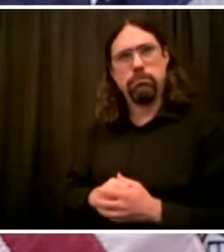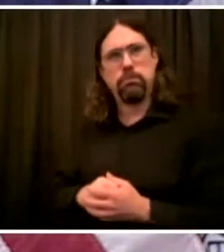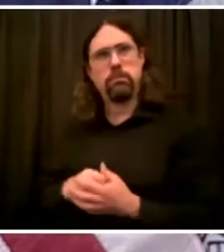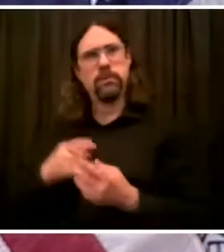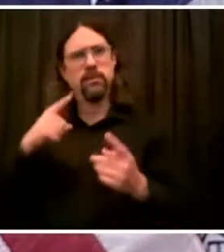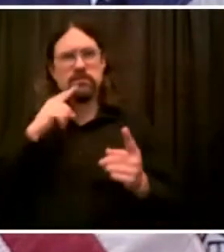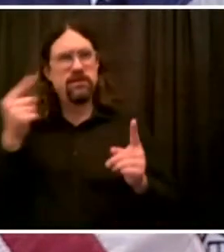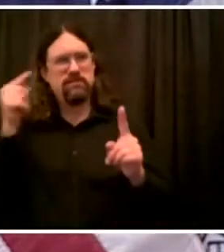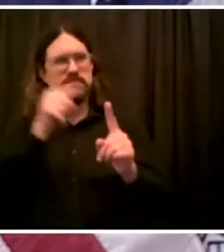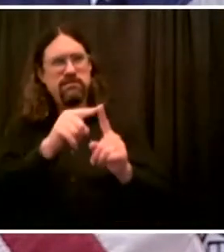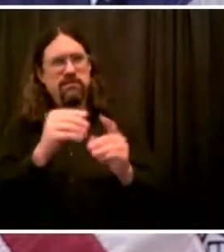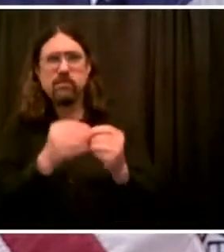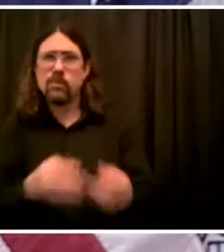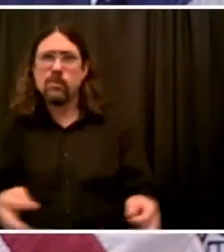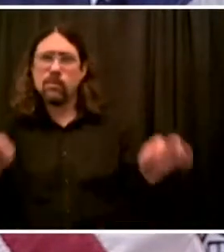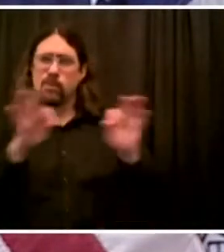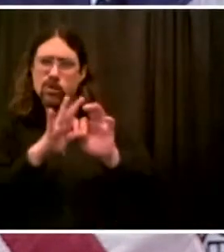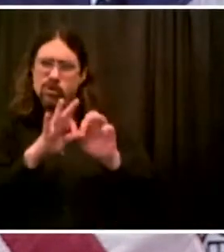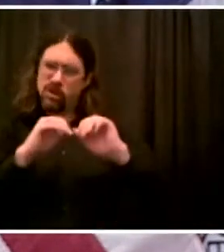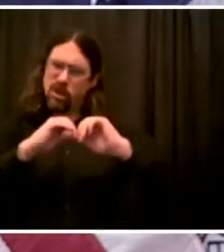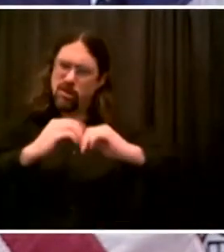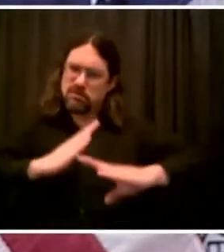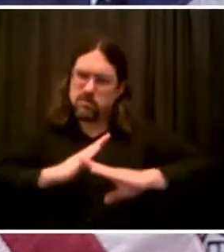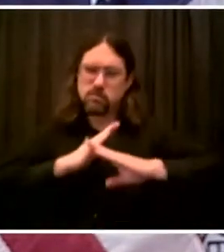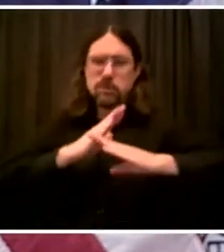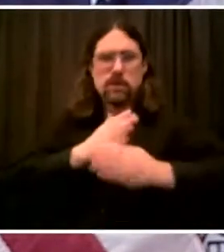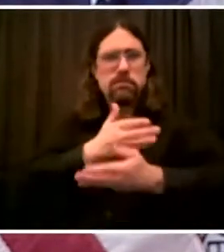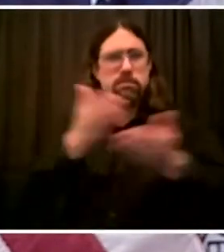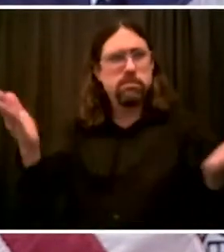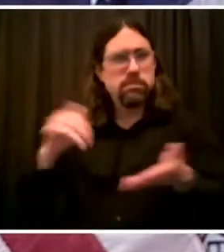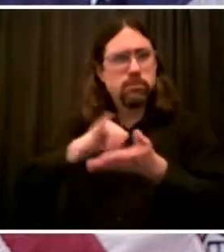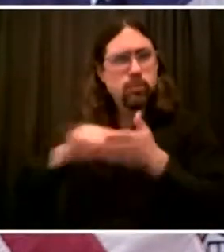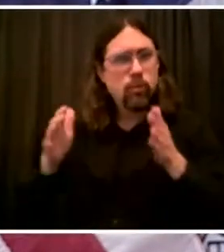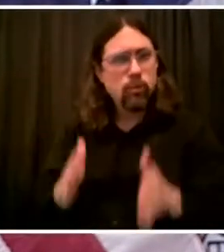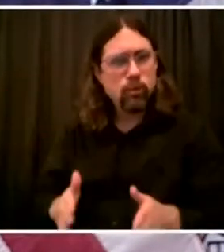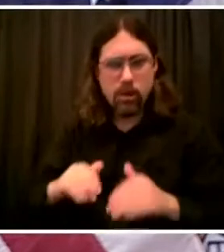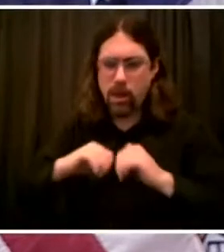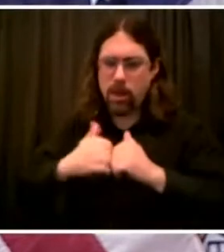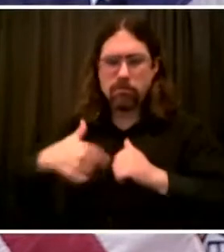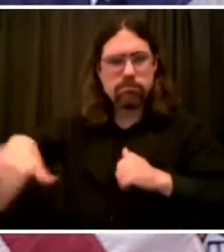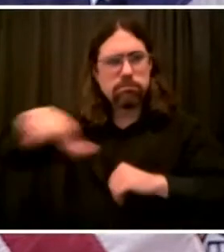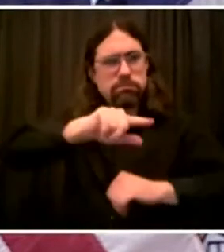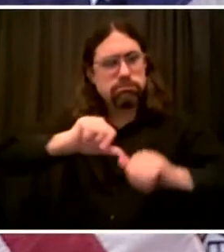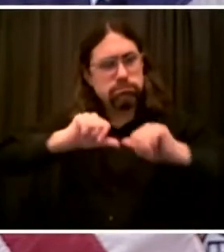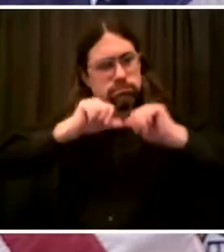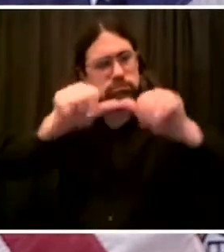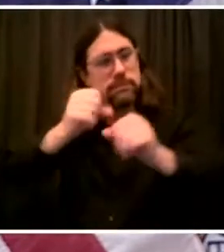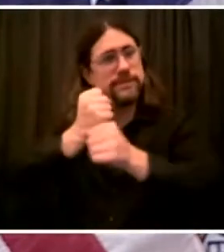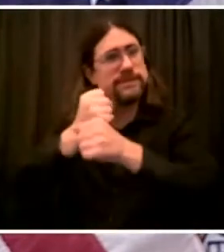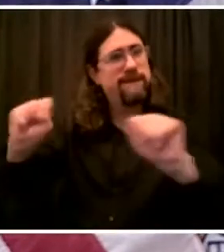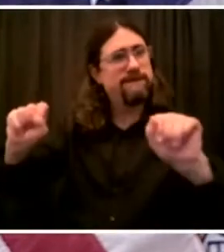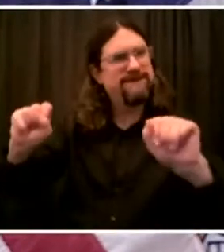the question of the homeless outreach, Commissioner Banks will weigh in now, but I'll